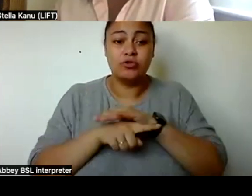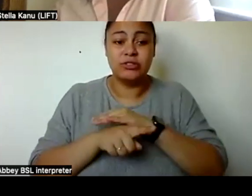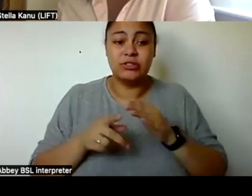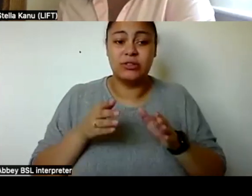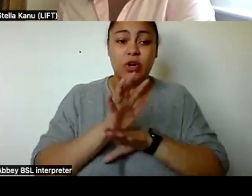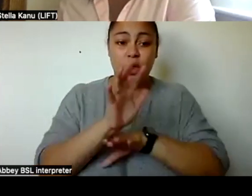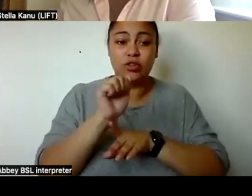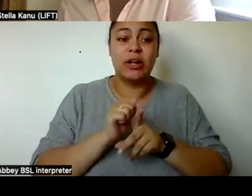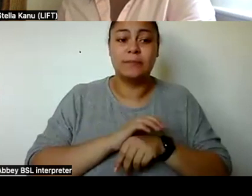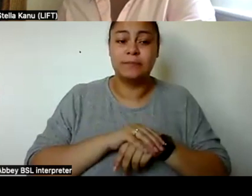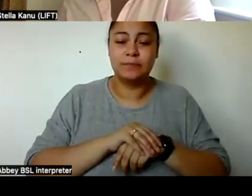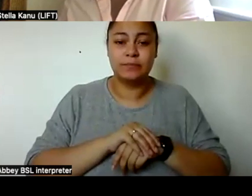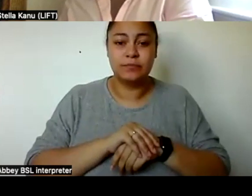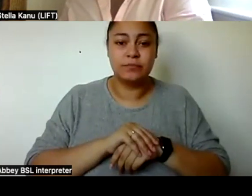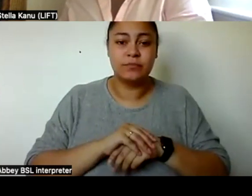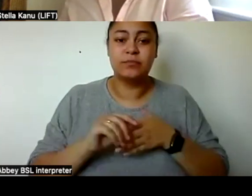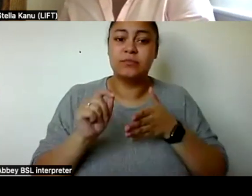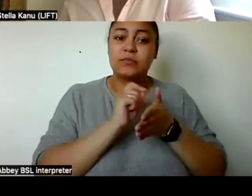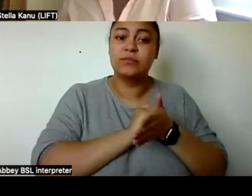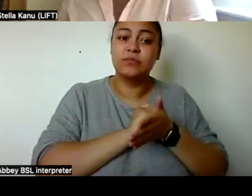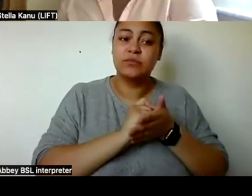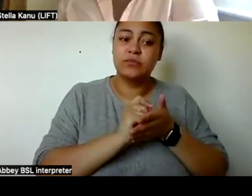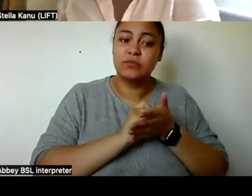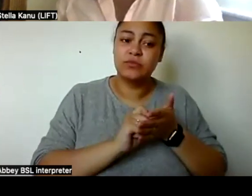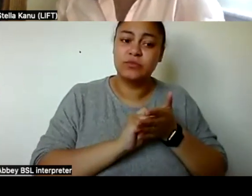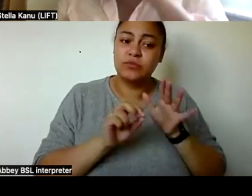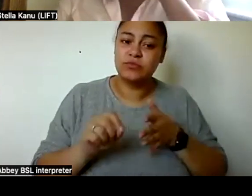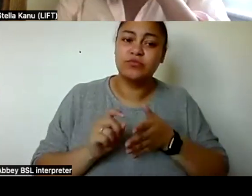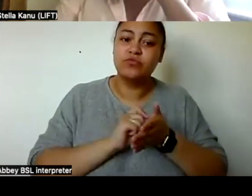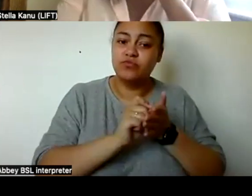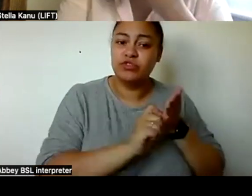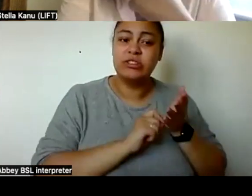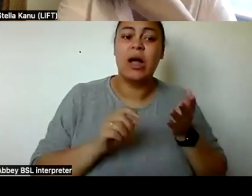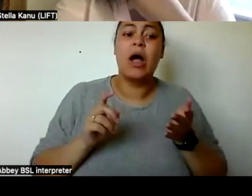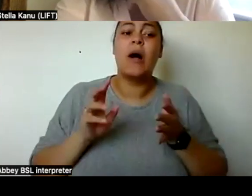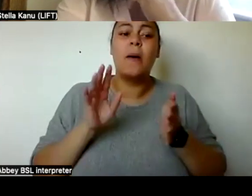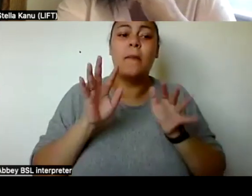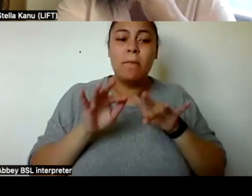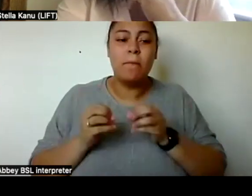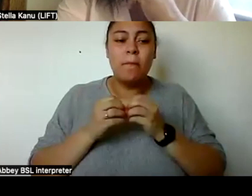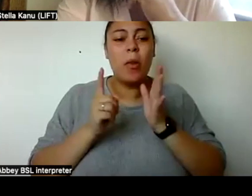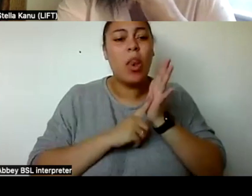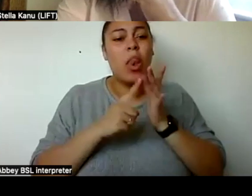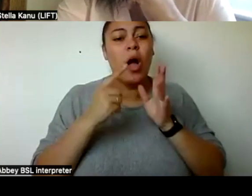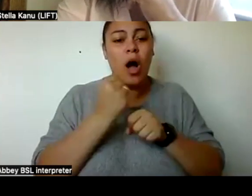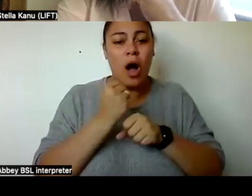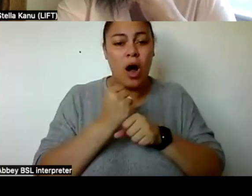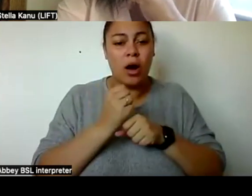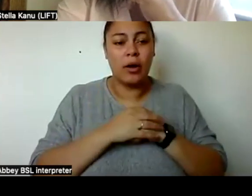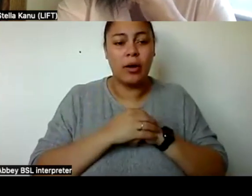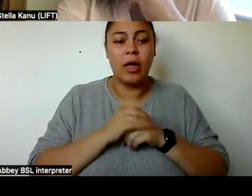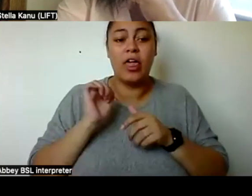who has written a blog which talks about some of the conditions and experiences of migrants, refugees, those